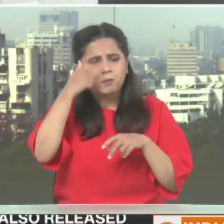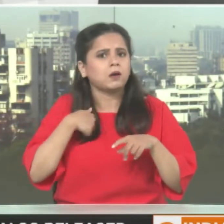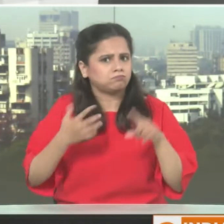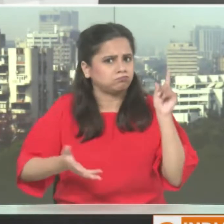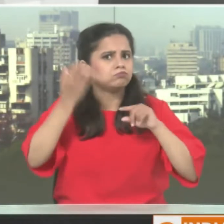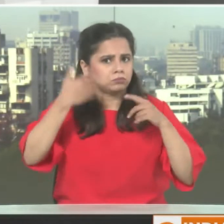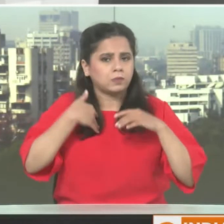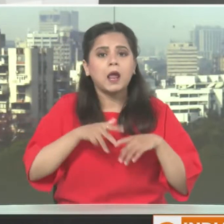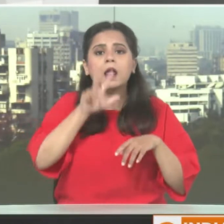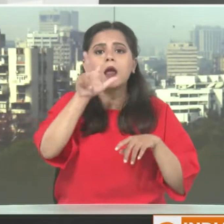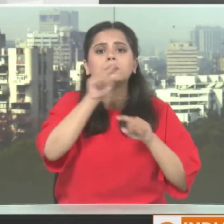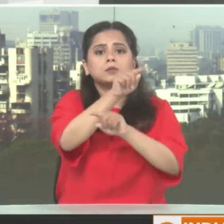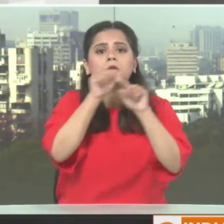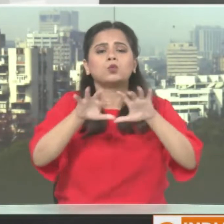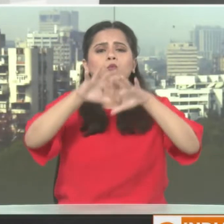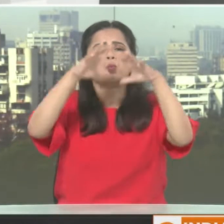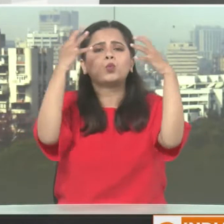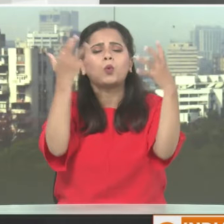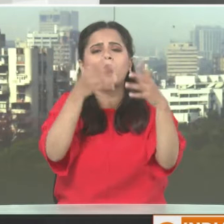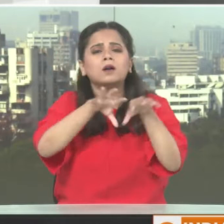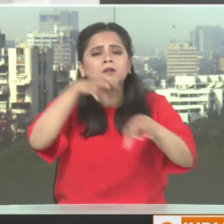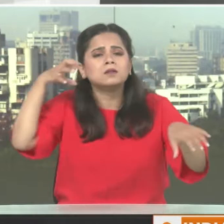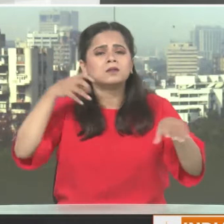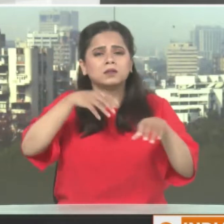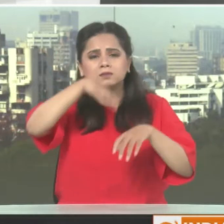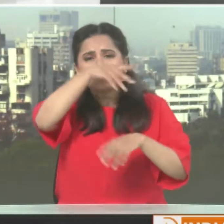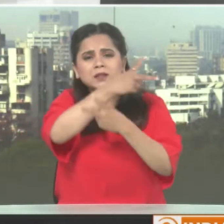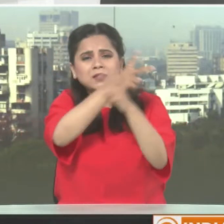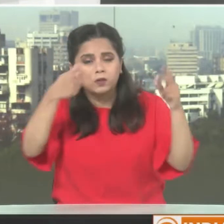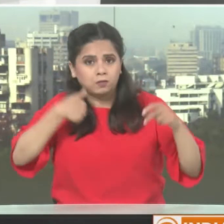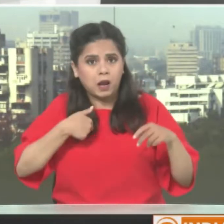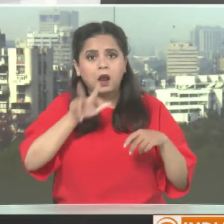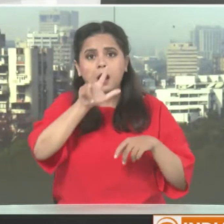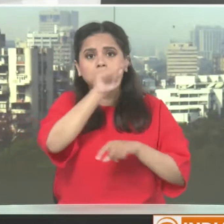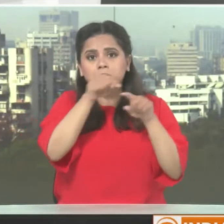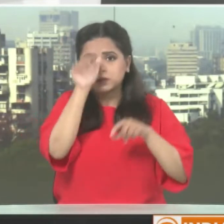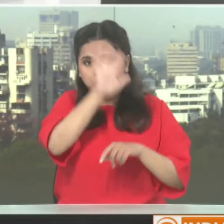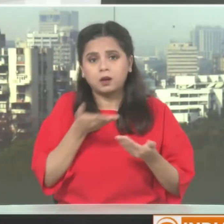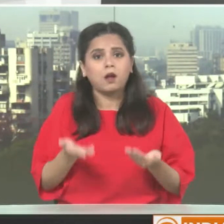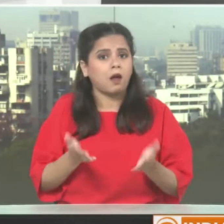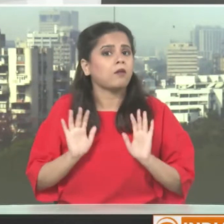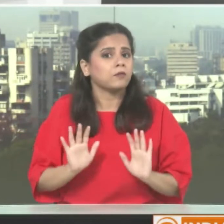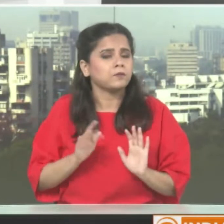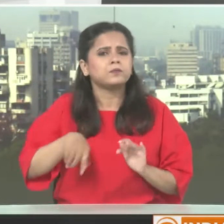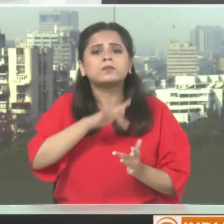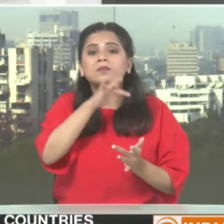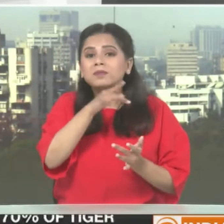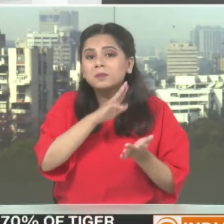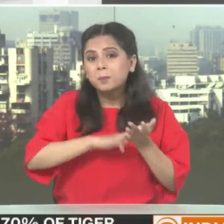boasts of 8% of the world's biodiversity. During the event, the